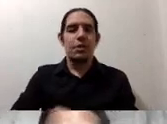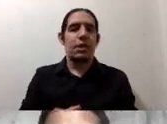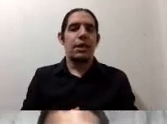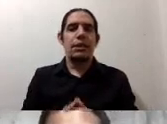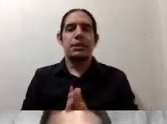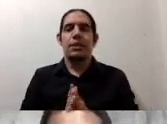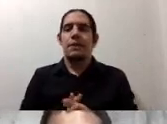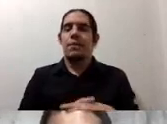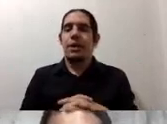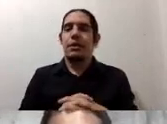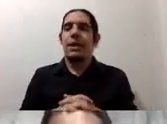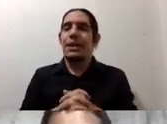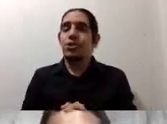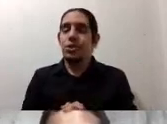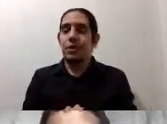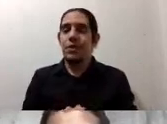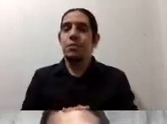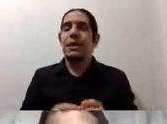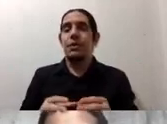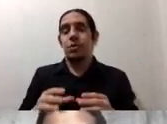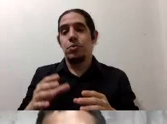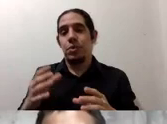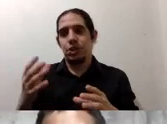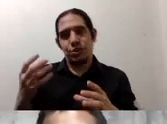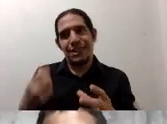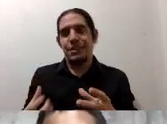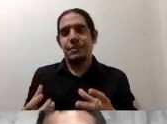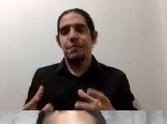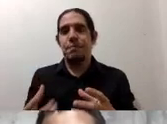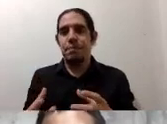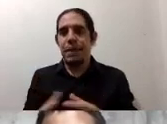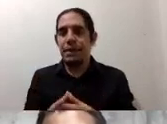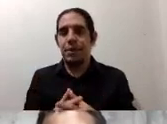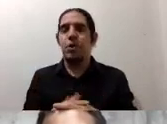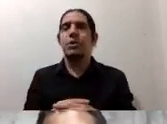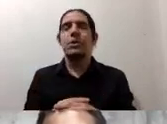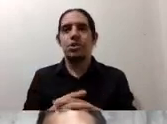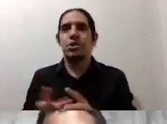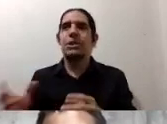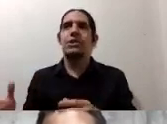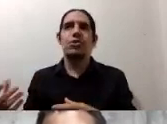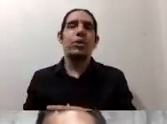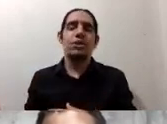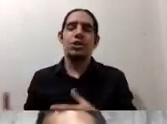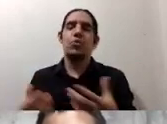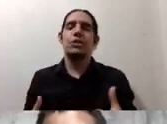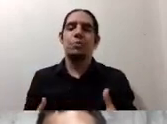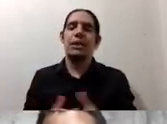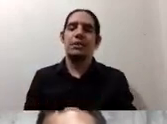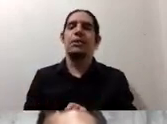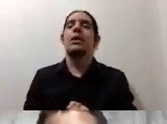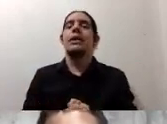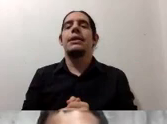Next one is the literature review on which this paper, on which this research